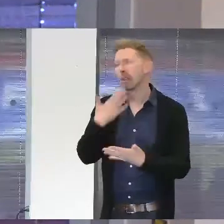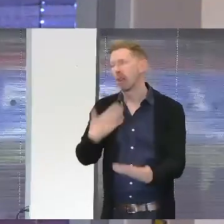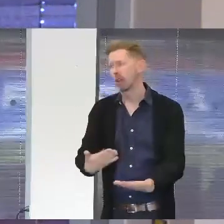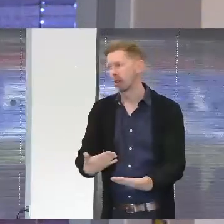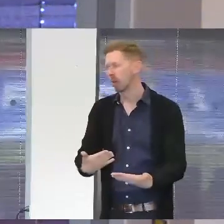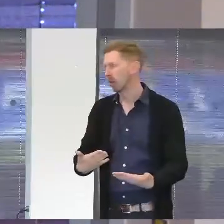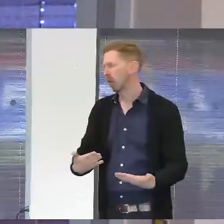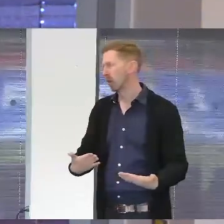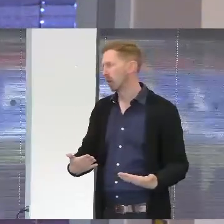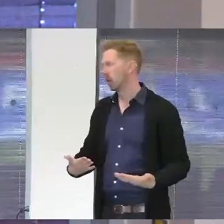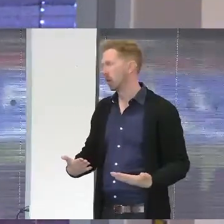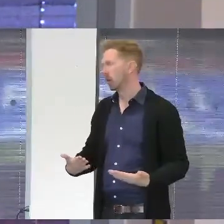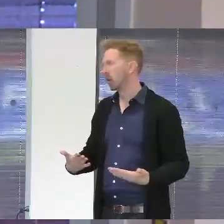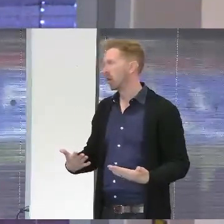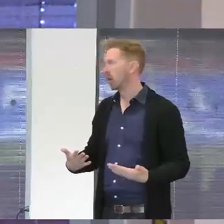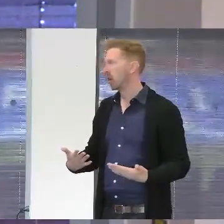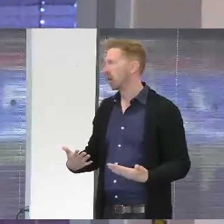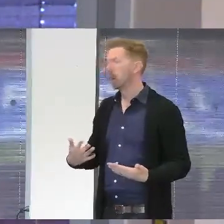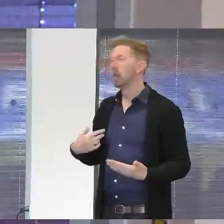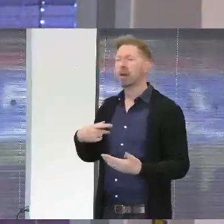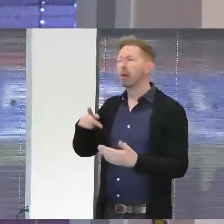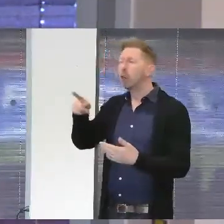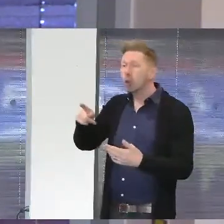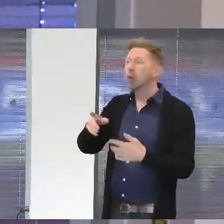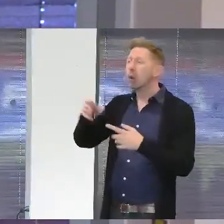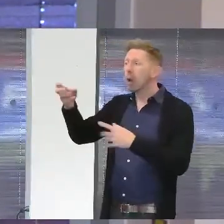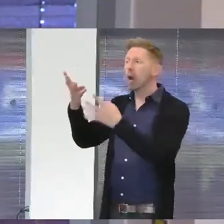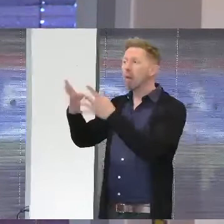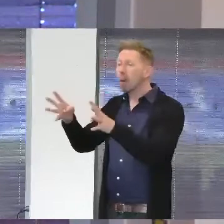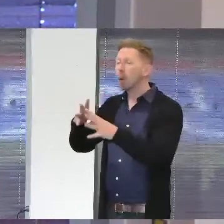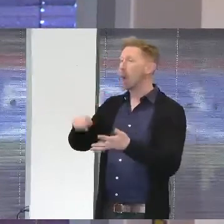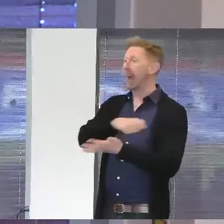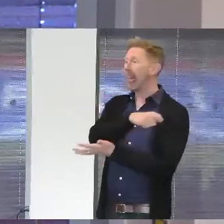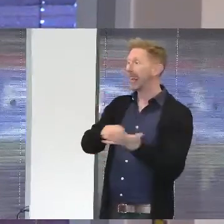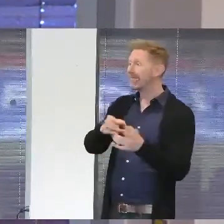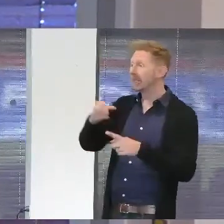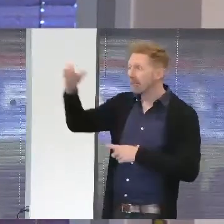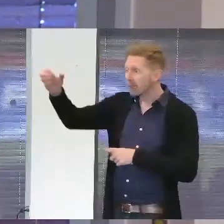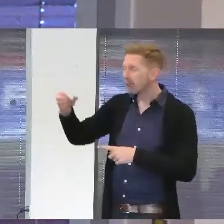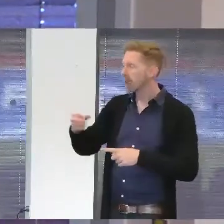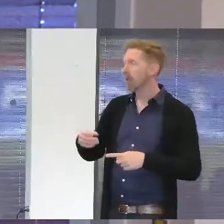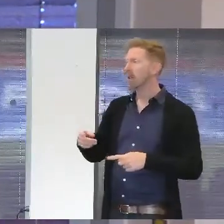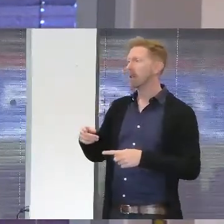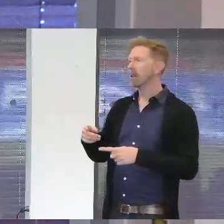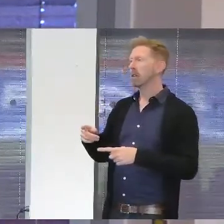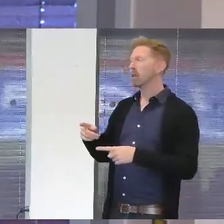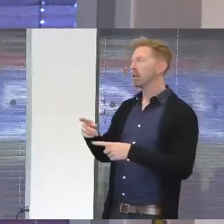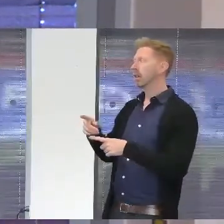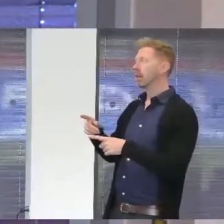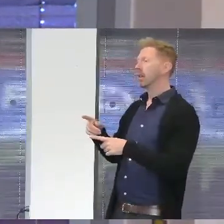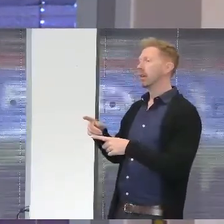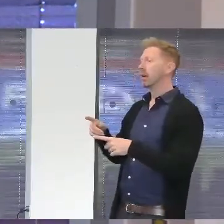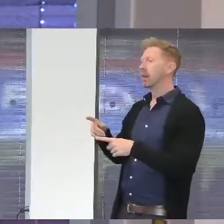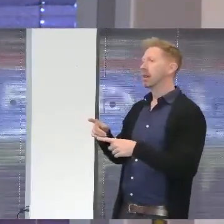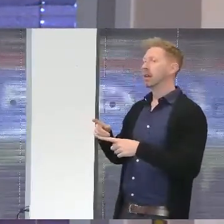that some of the stuff I've talked about, being on a board, being elected, being a better campaigner is what they want, then please